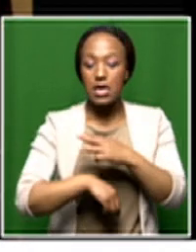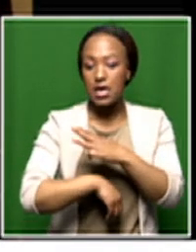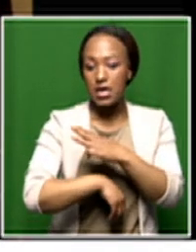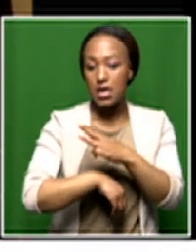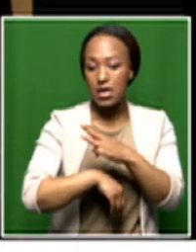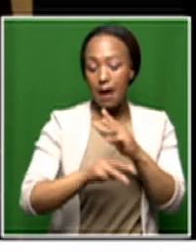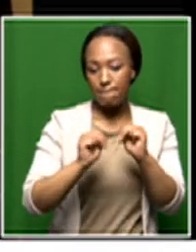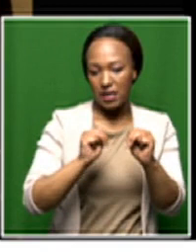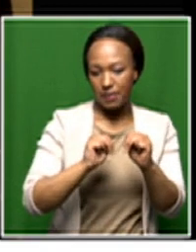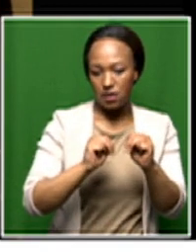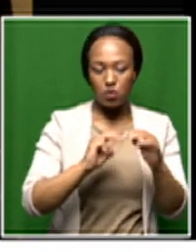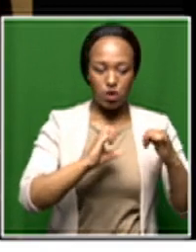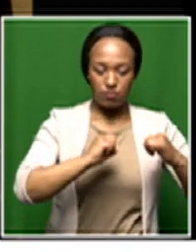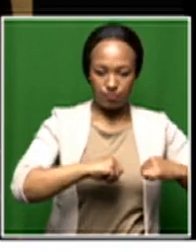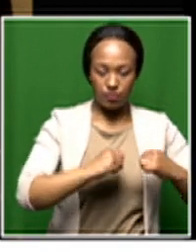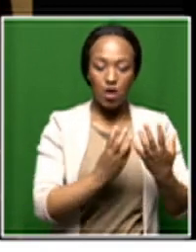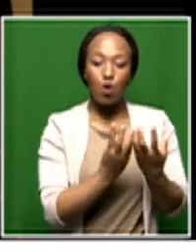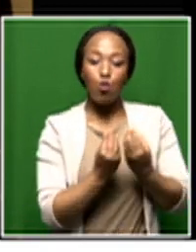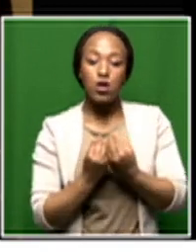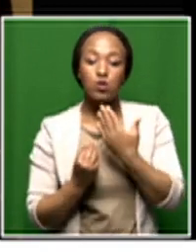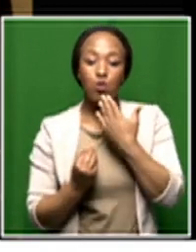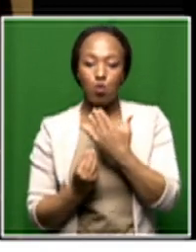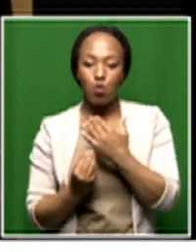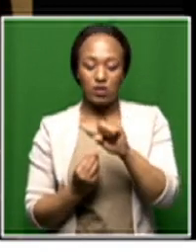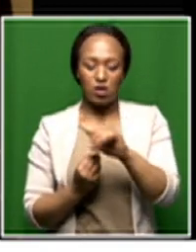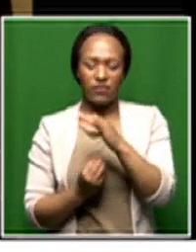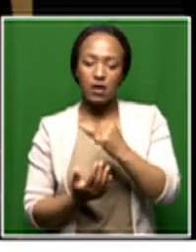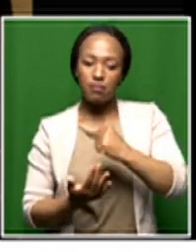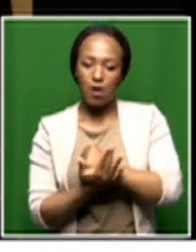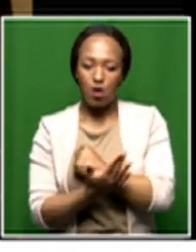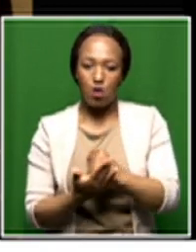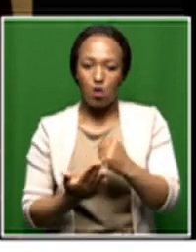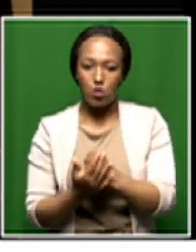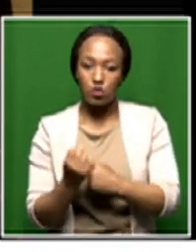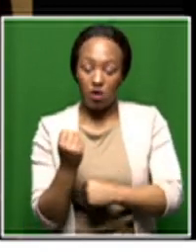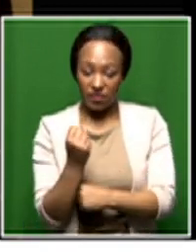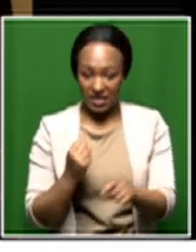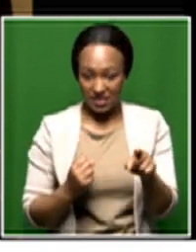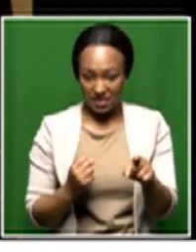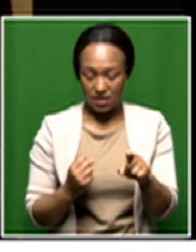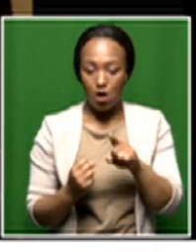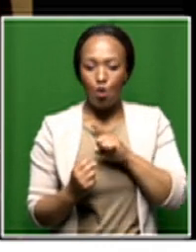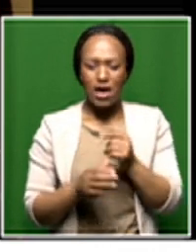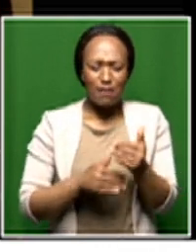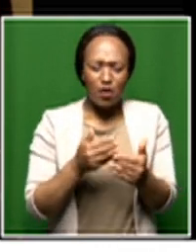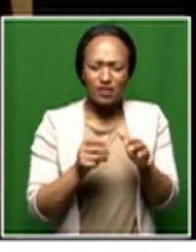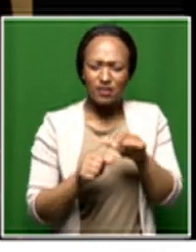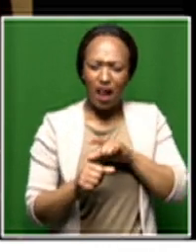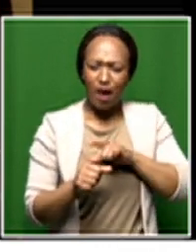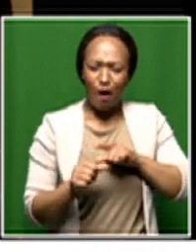to, together with the South African Post Office, was to say, because there might be a process which takes a little bit